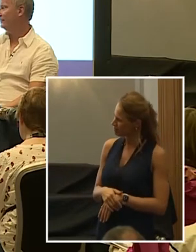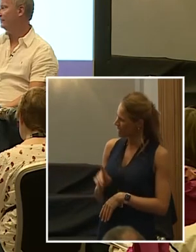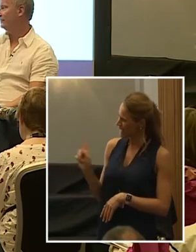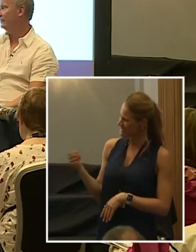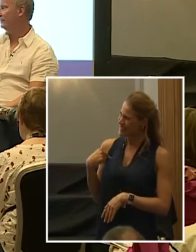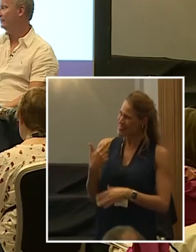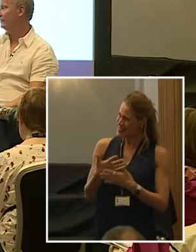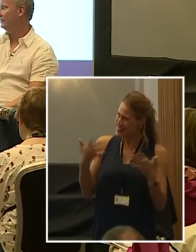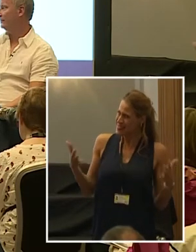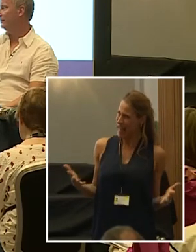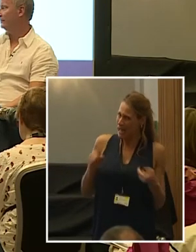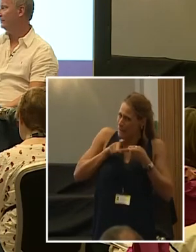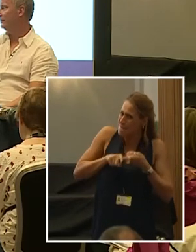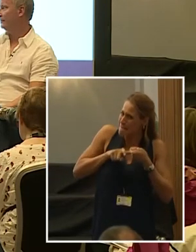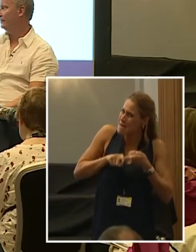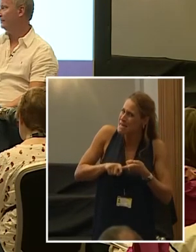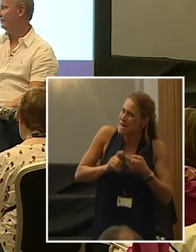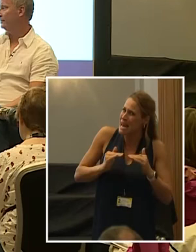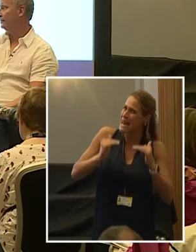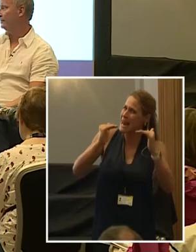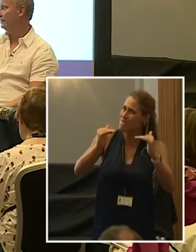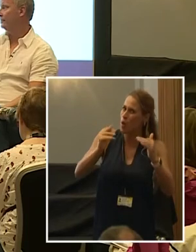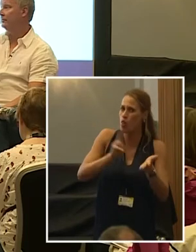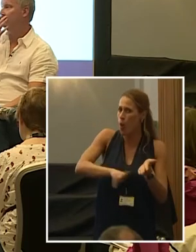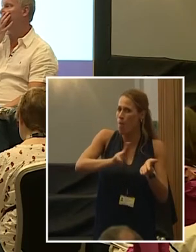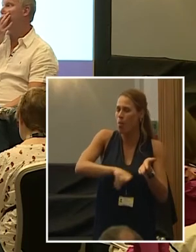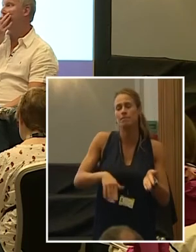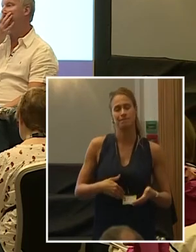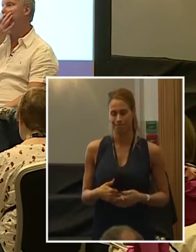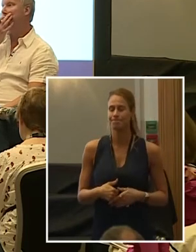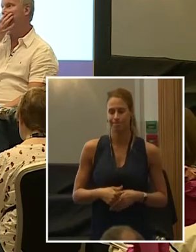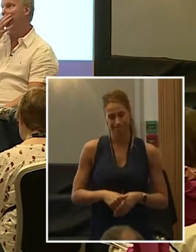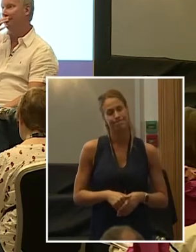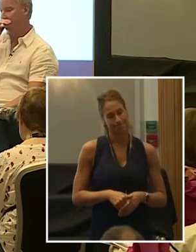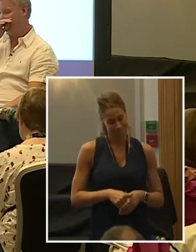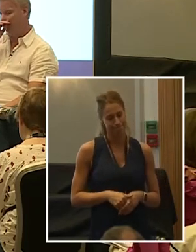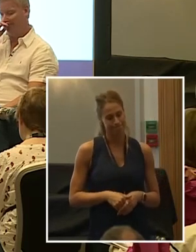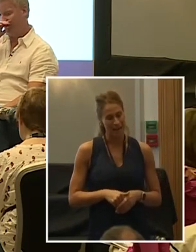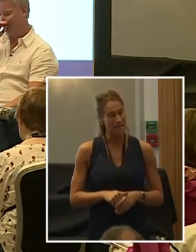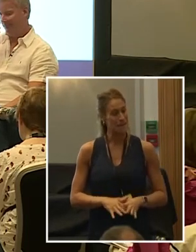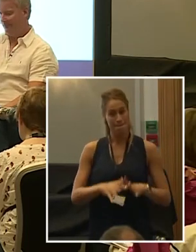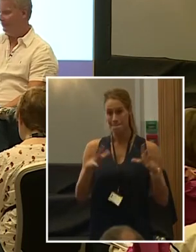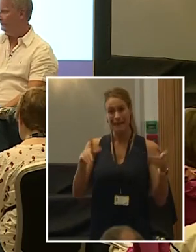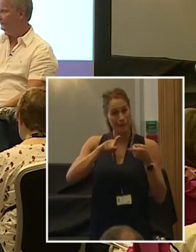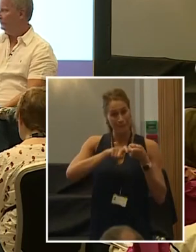and planning? Yes. So every clinical trial, it's a big commitment to take